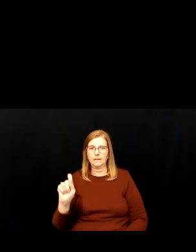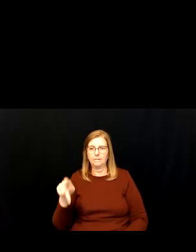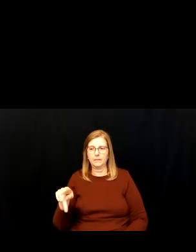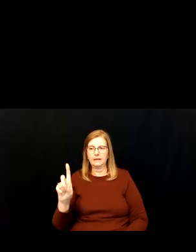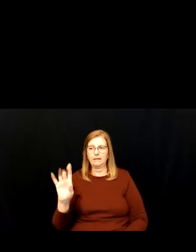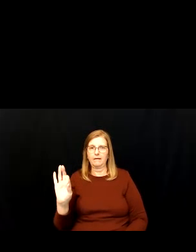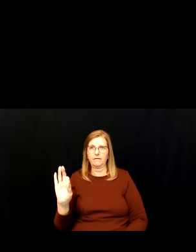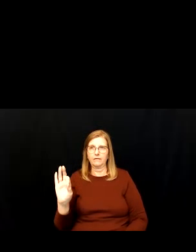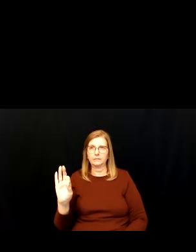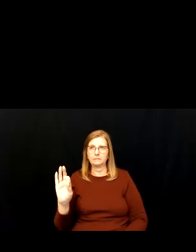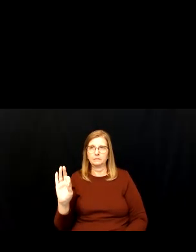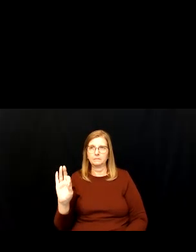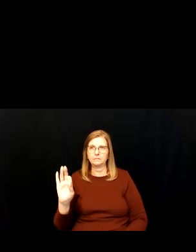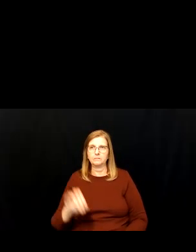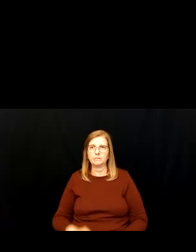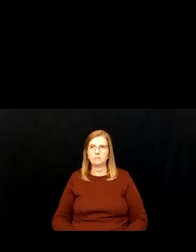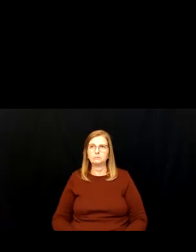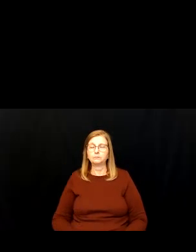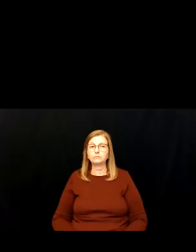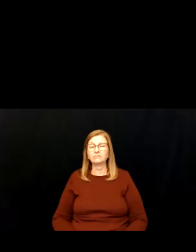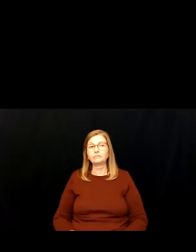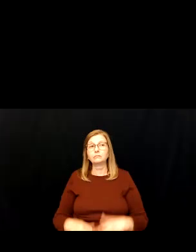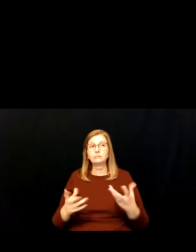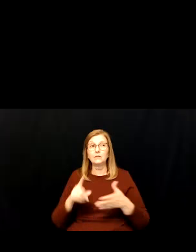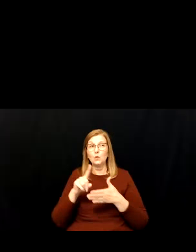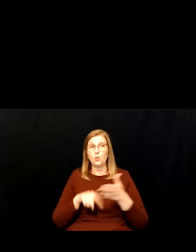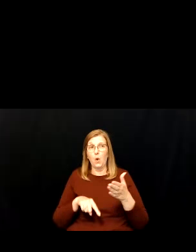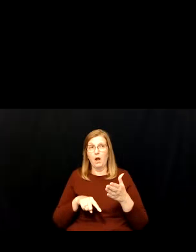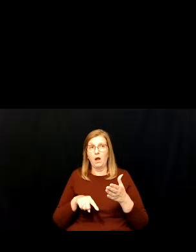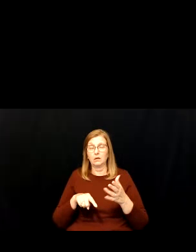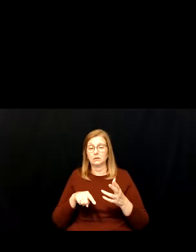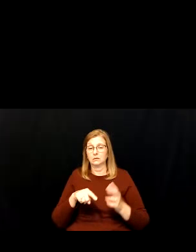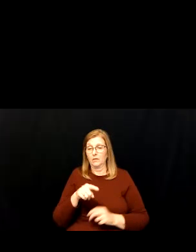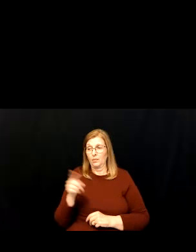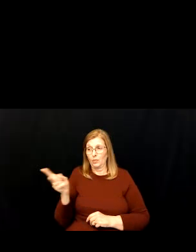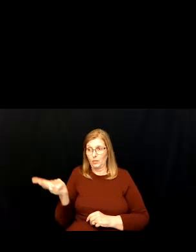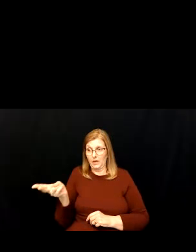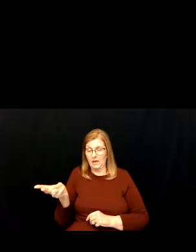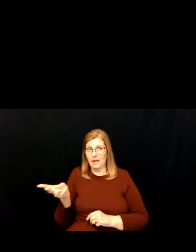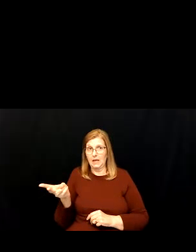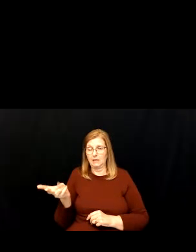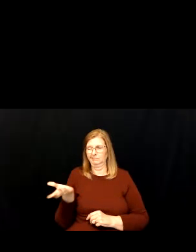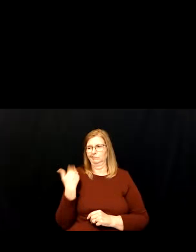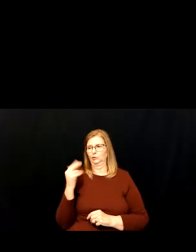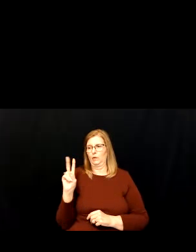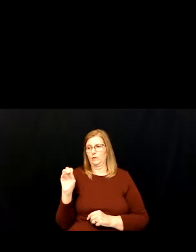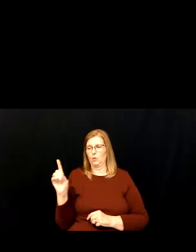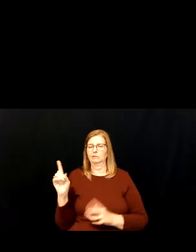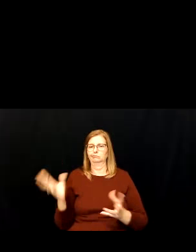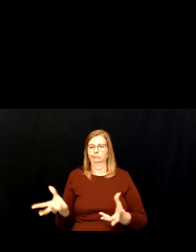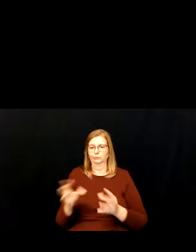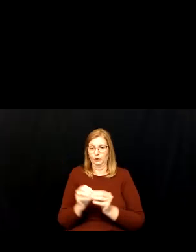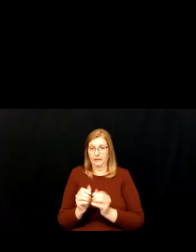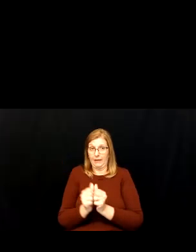1224259340.pdf. And basically what Canfield and Reed in 2001 put together